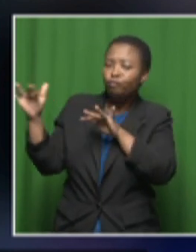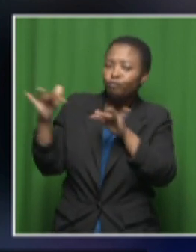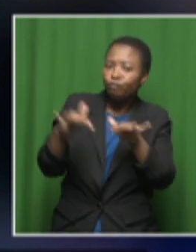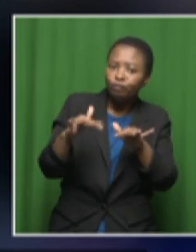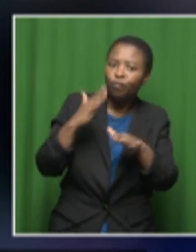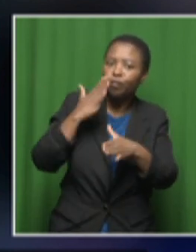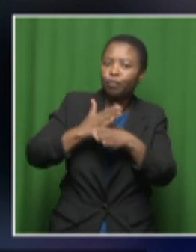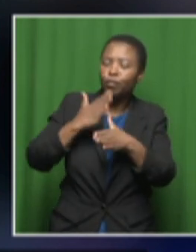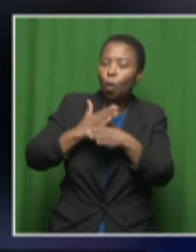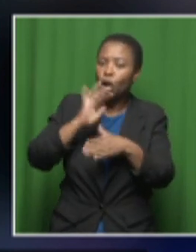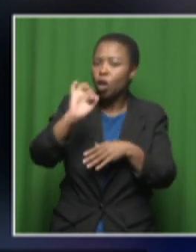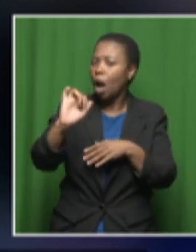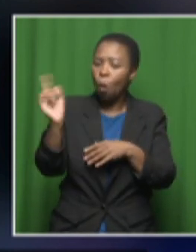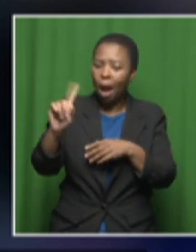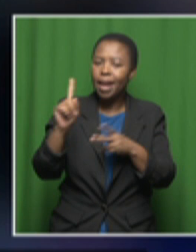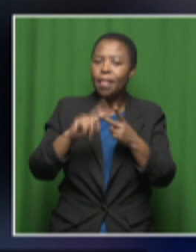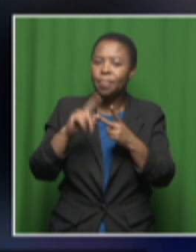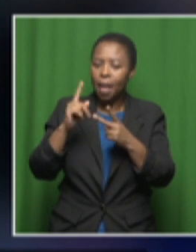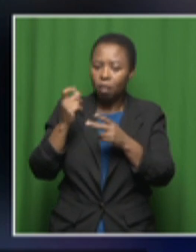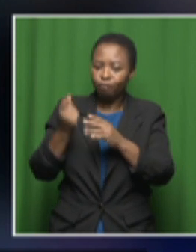work and what it provokes?